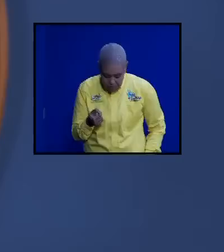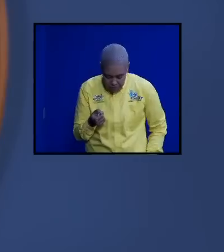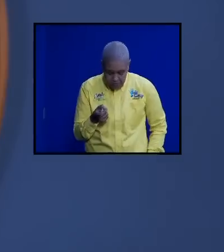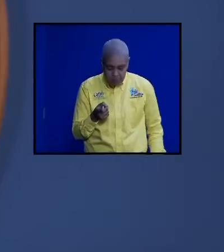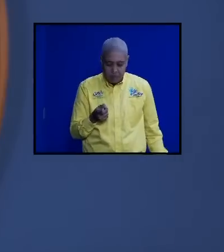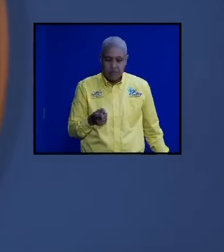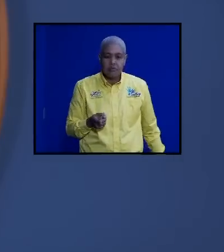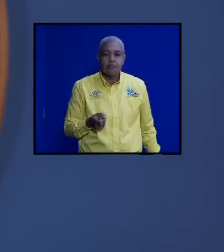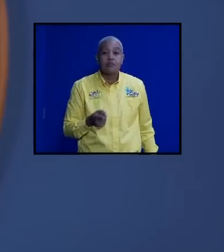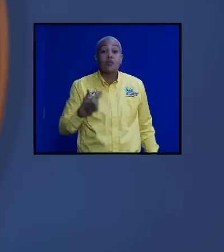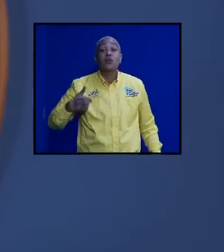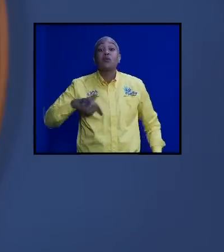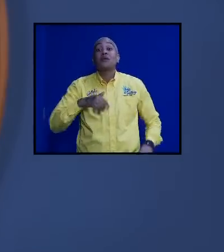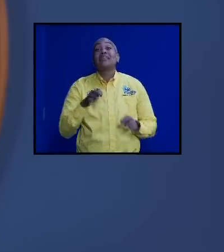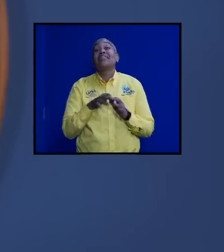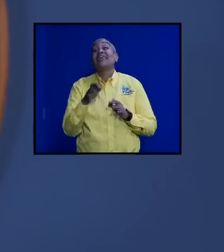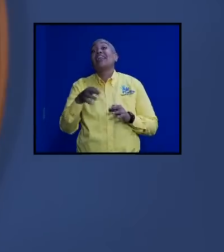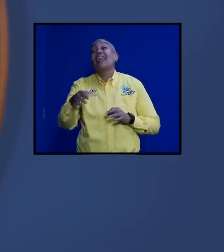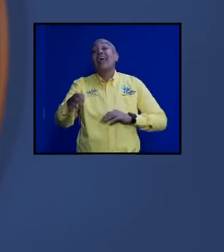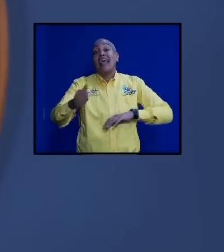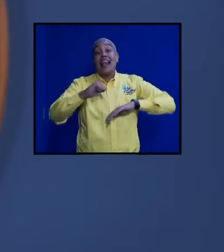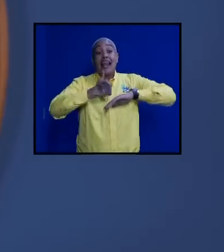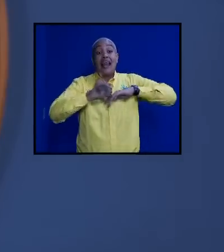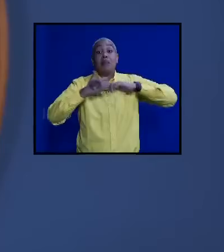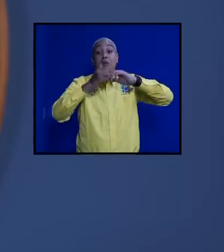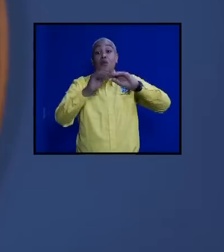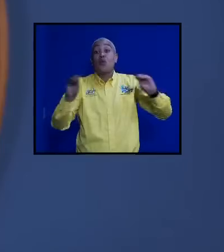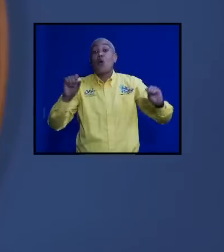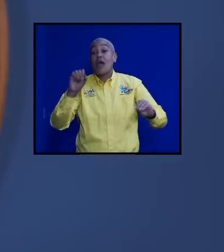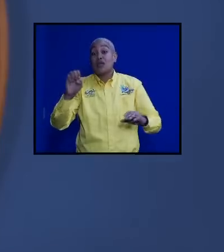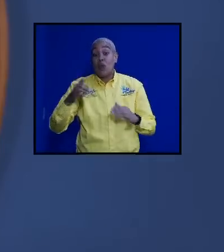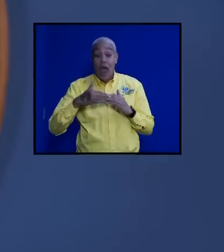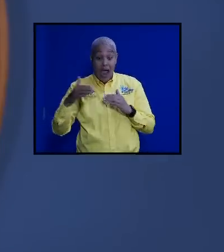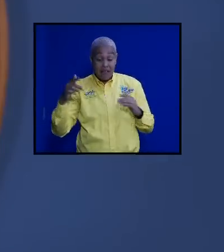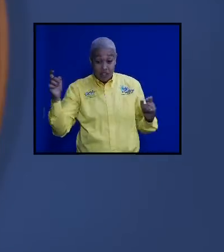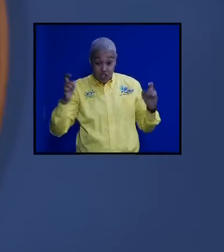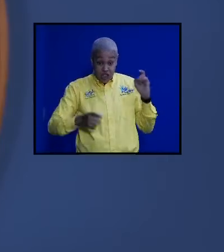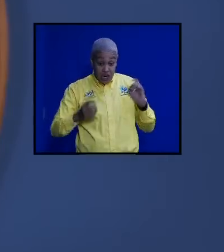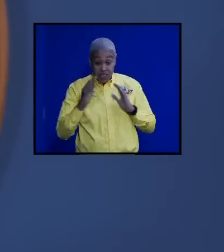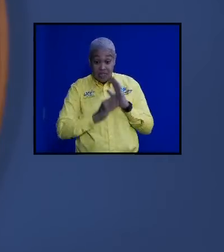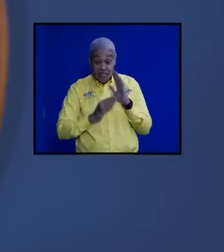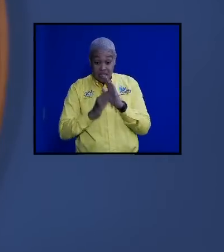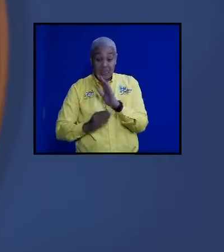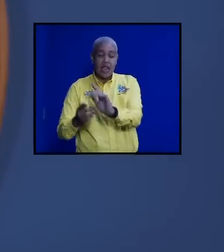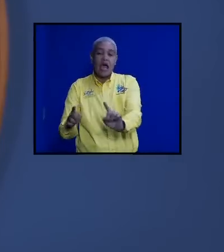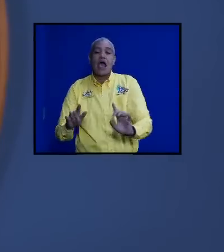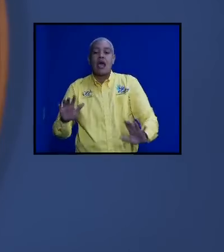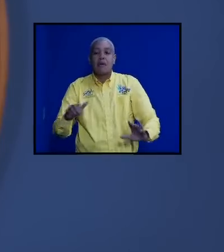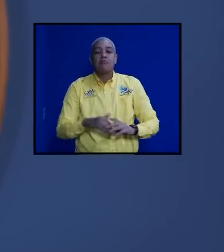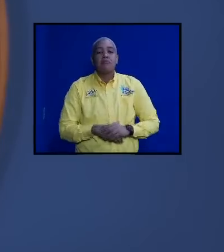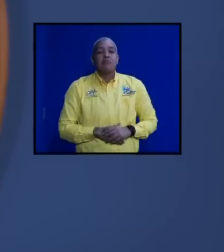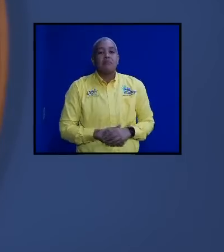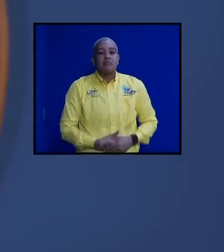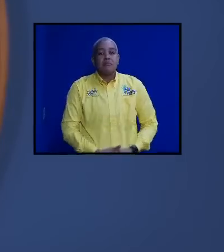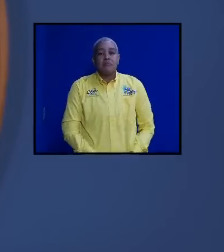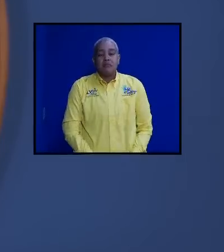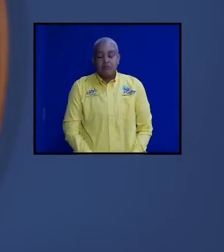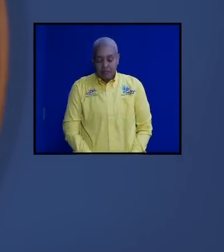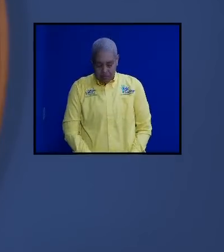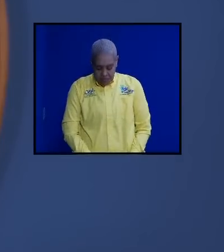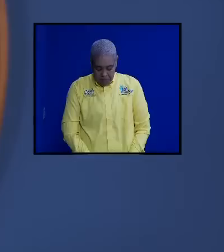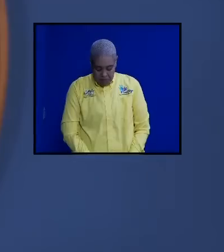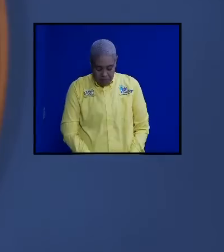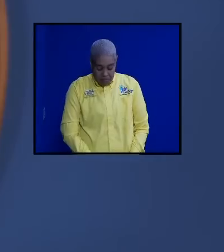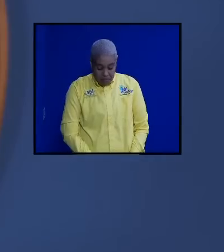significantly delayed in the implementation of any other SOEs after the change of the leadership in